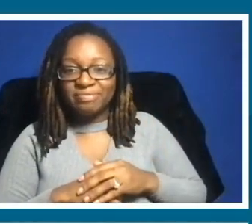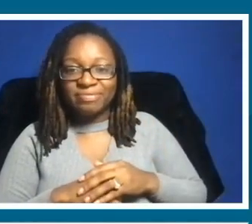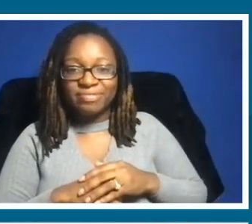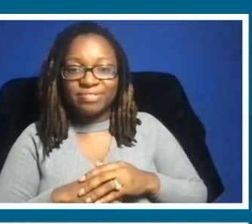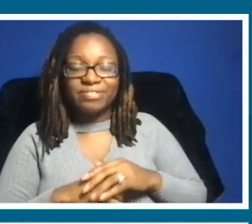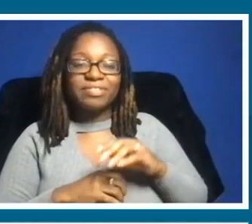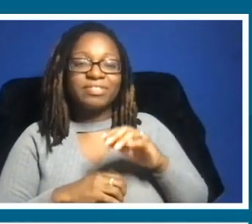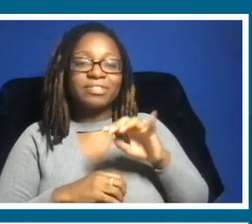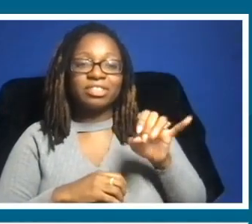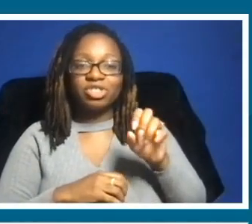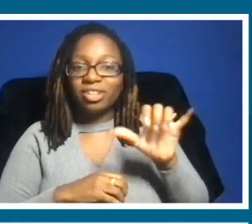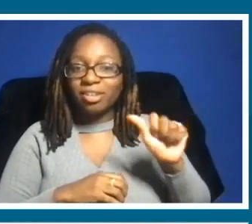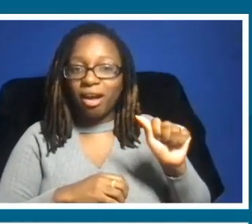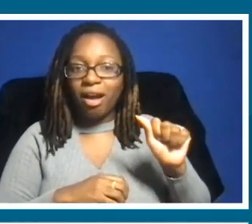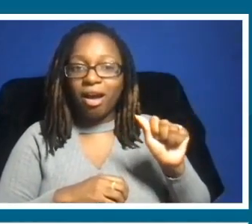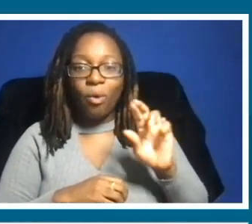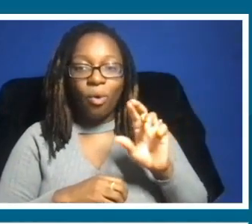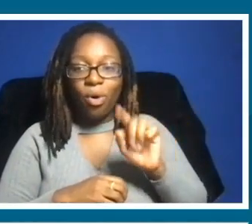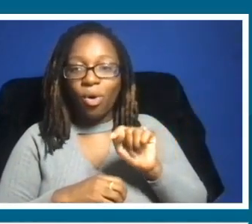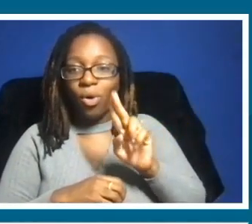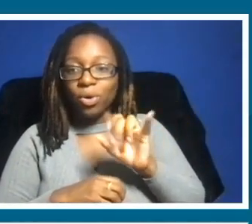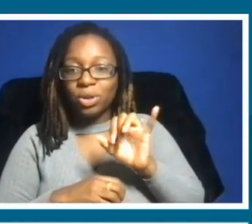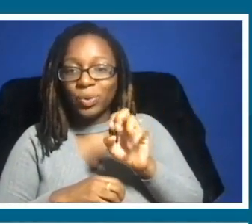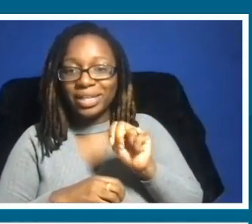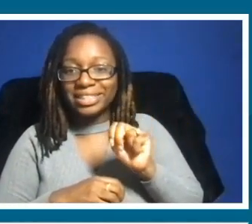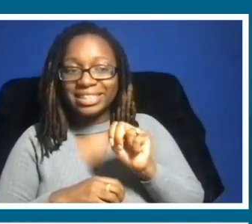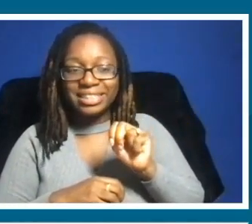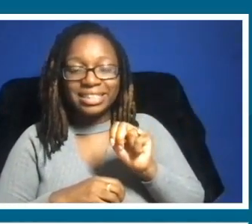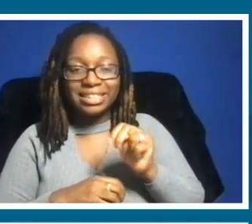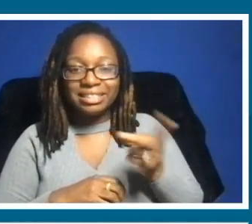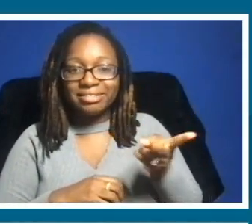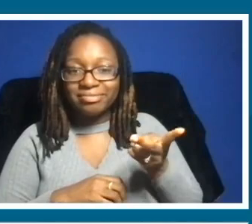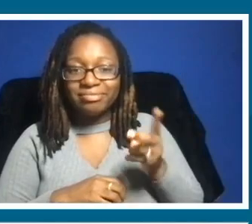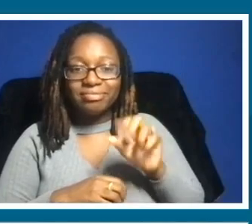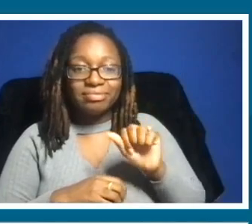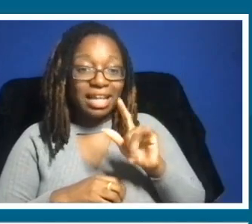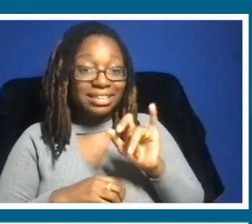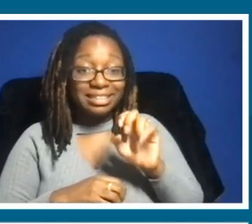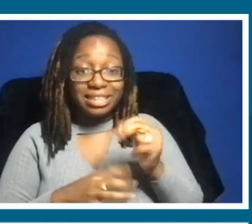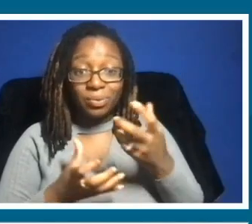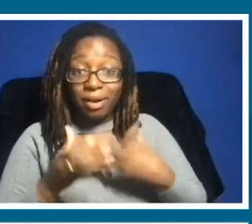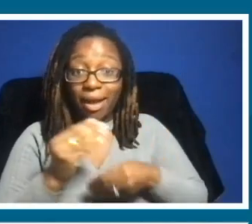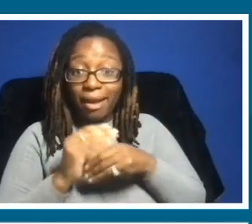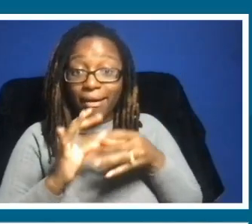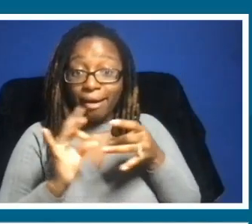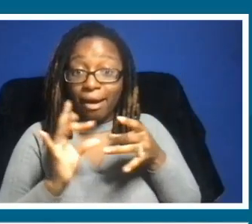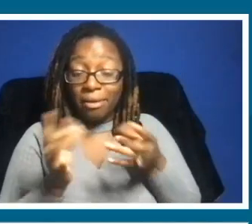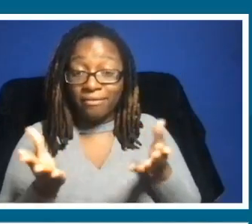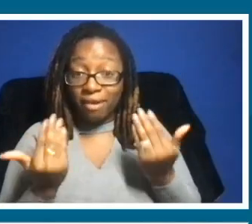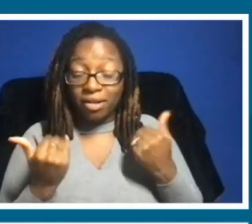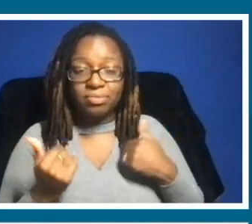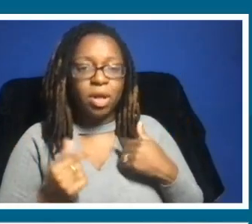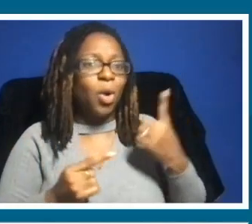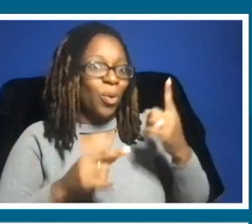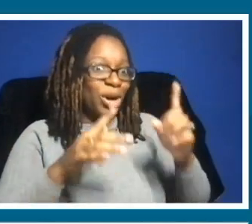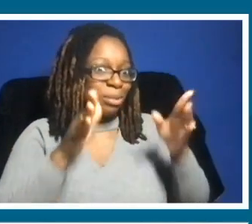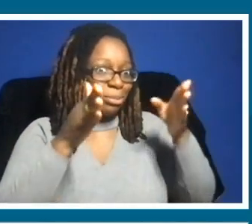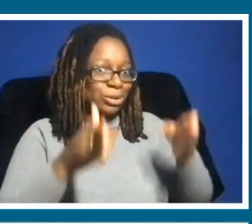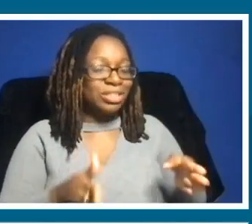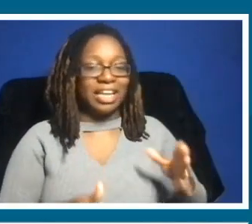Jessica or Tuyen, Allison, if you want to chime in. Fancy room, good.